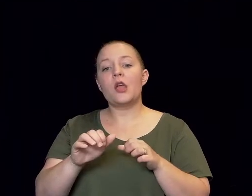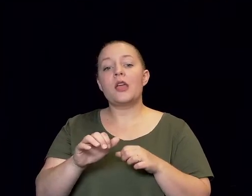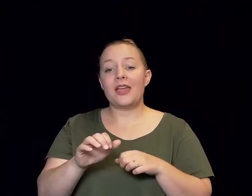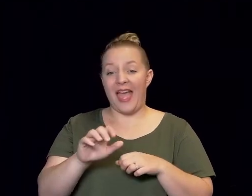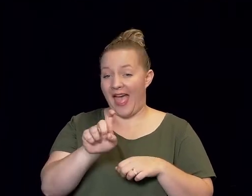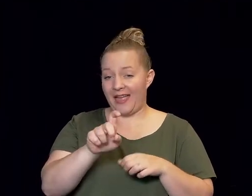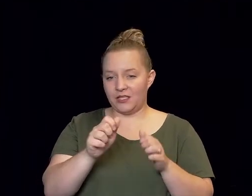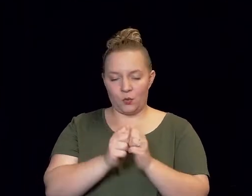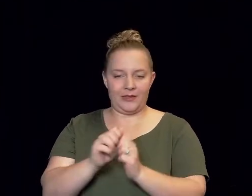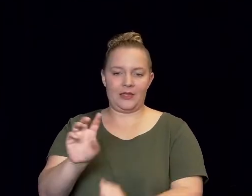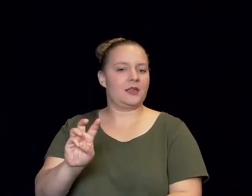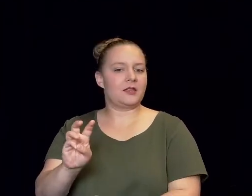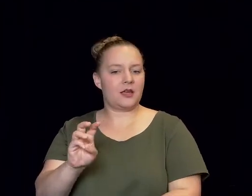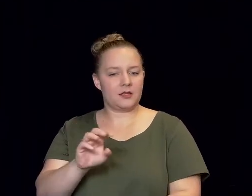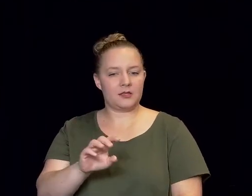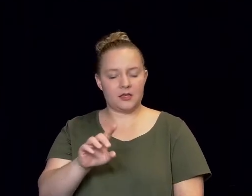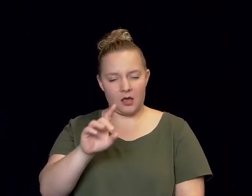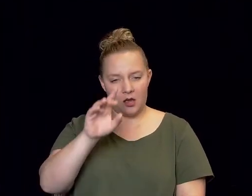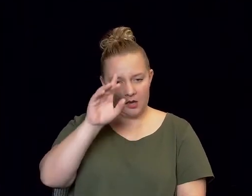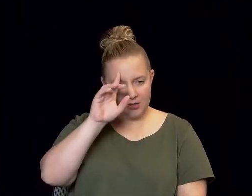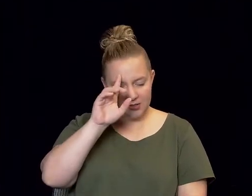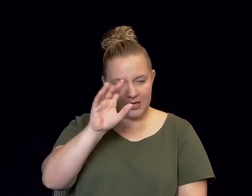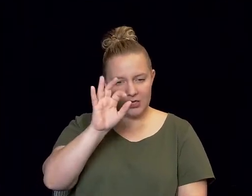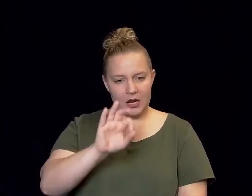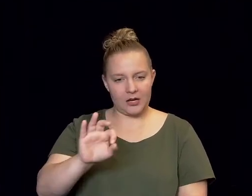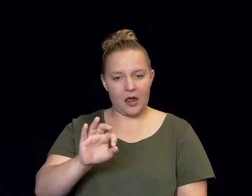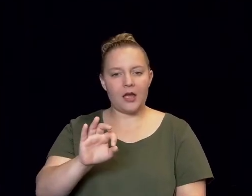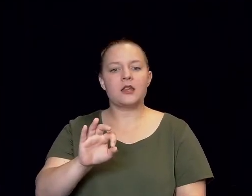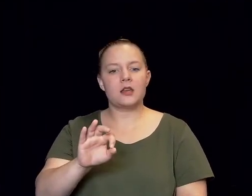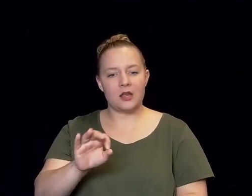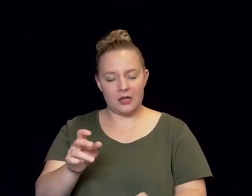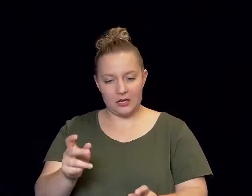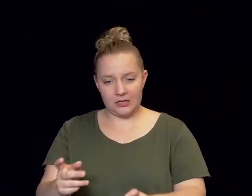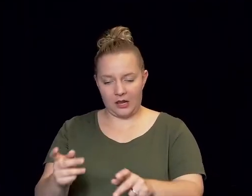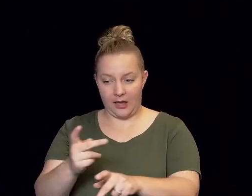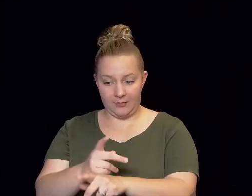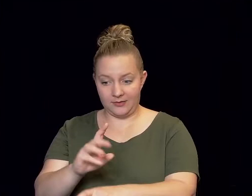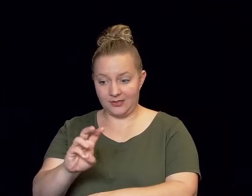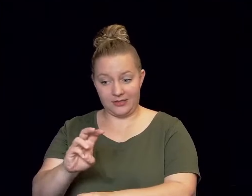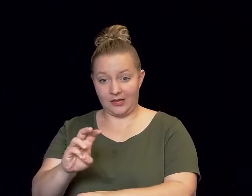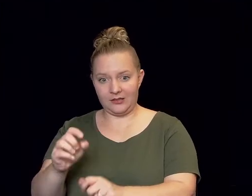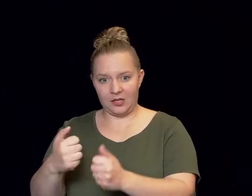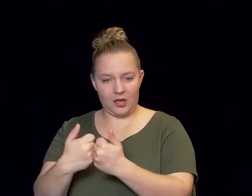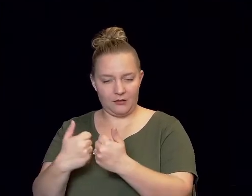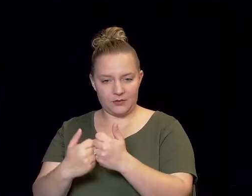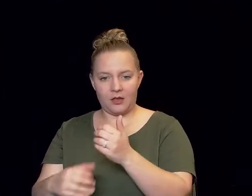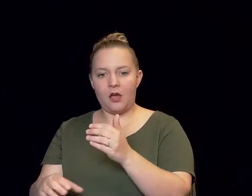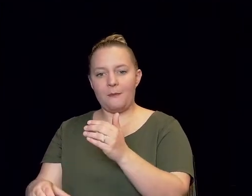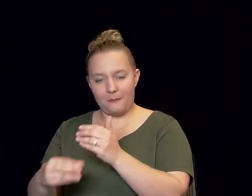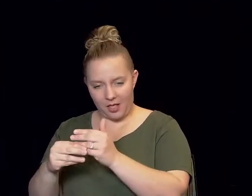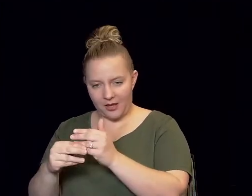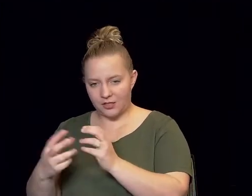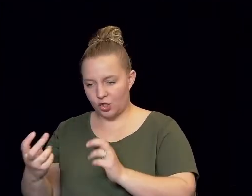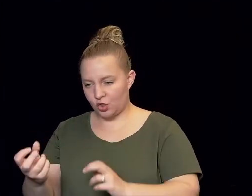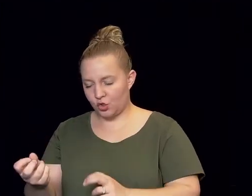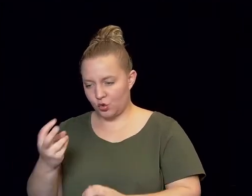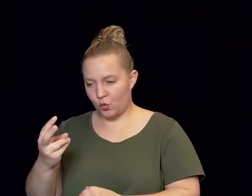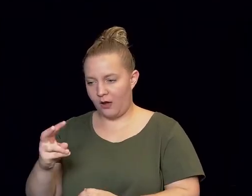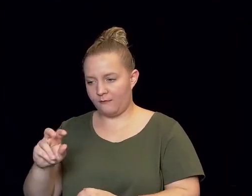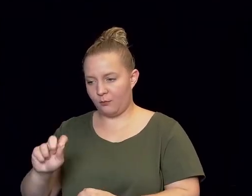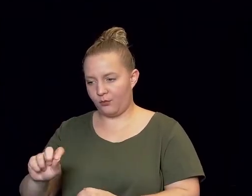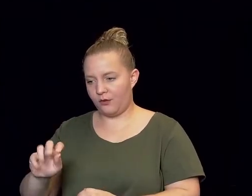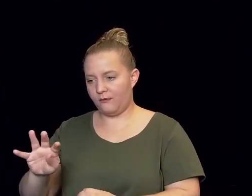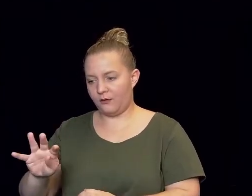99 cents times the 6 games that we're downloading plus the